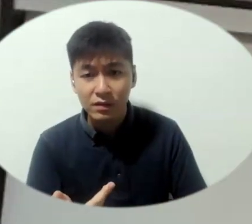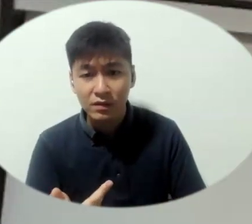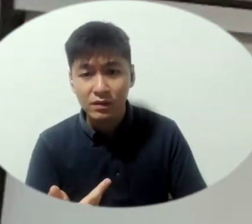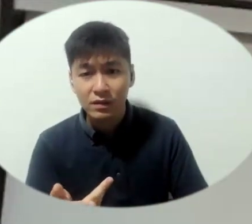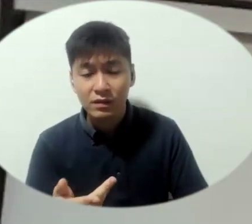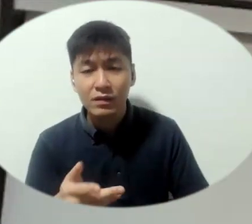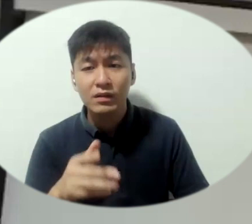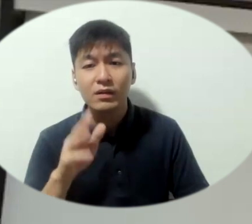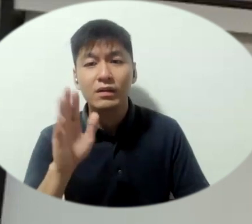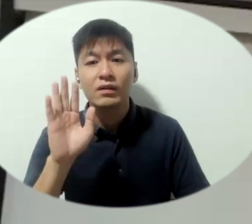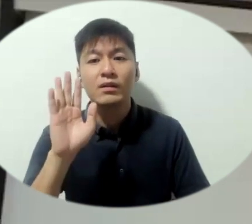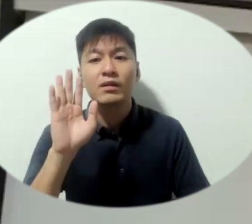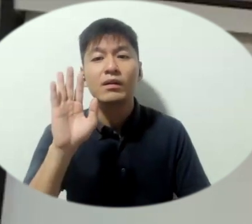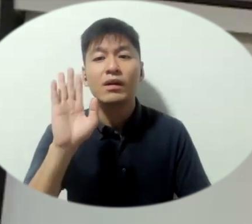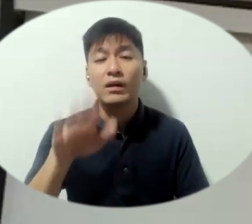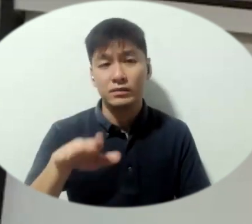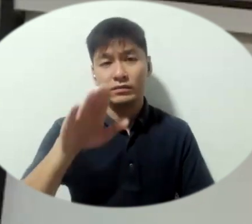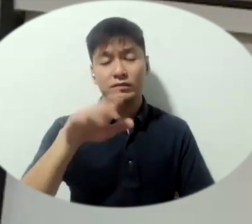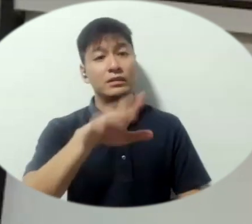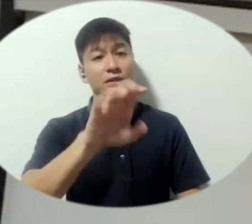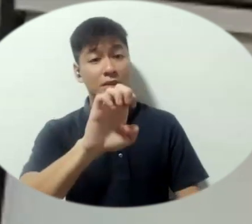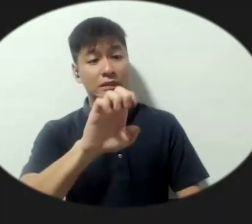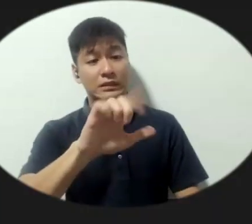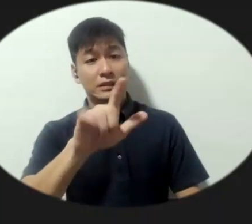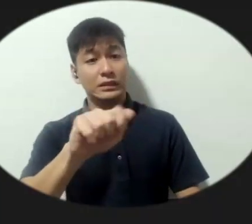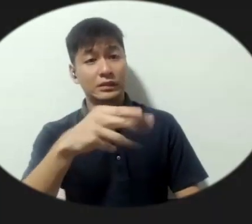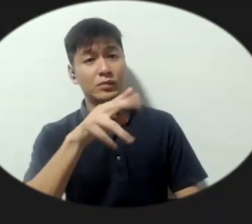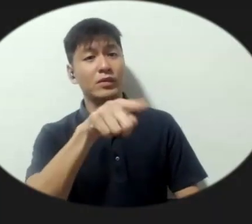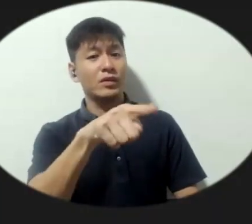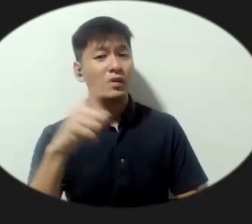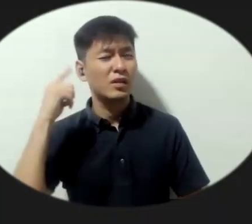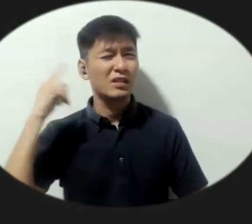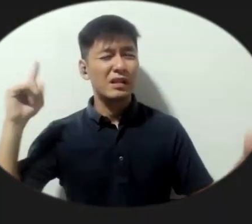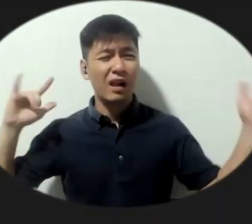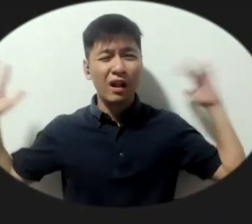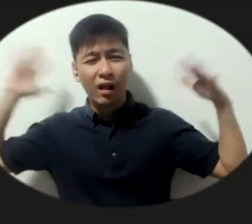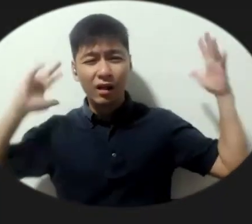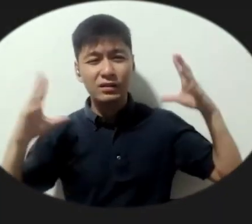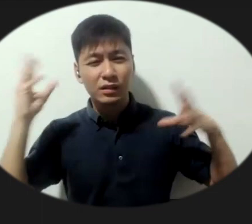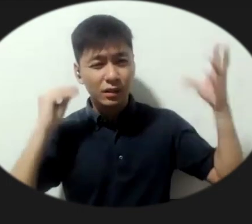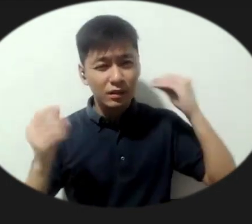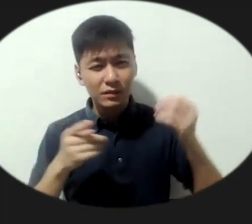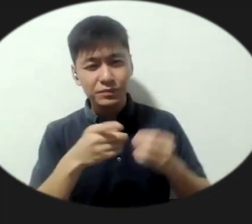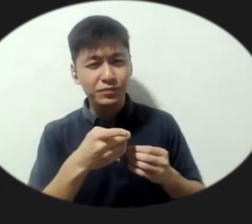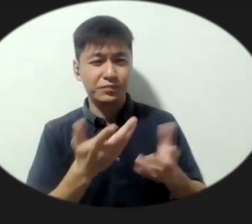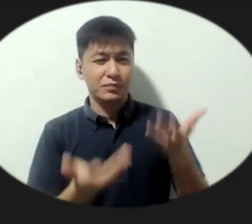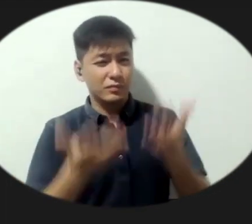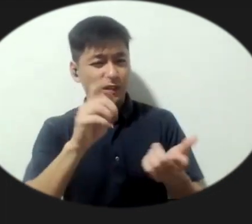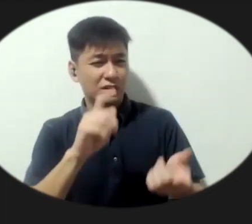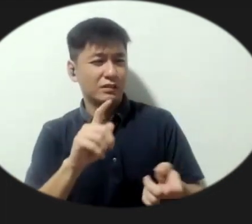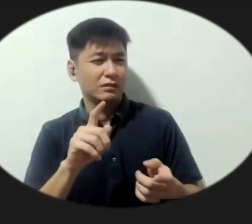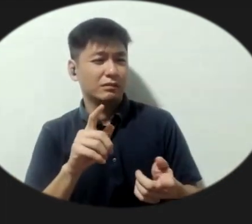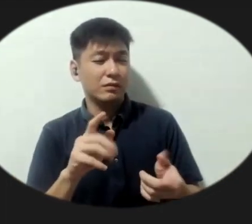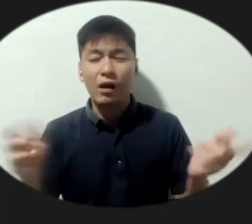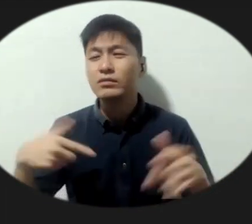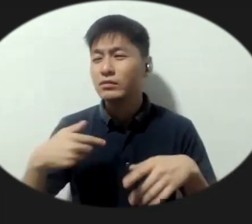that there's a lot of background noise. In the background. Oh my goodness. I have tried to go to the corner that is less noisy.